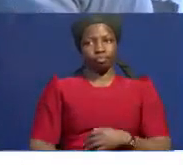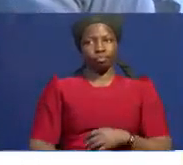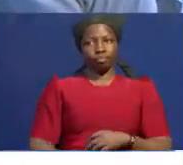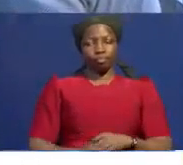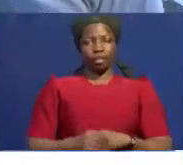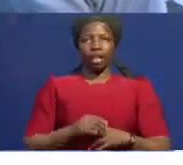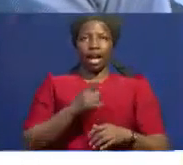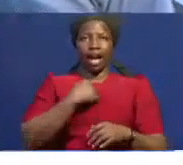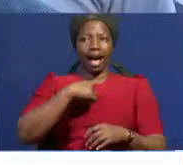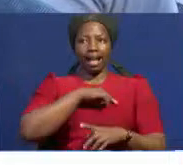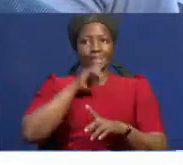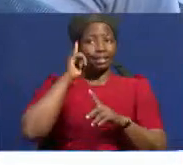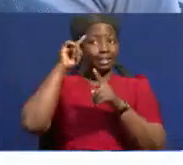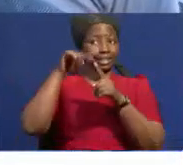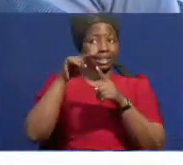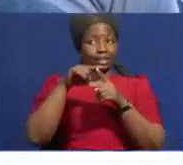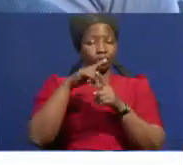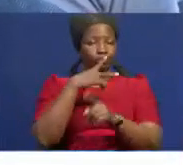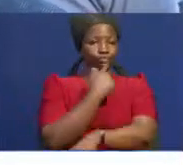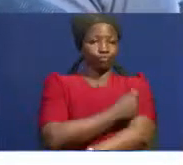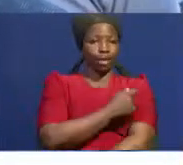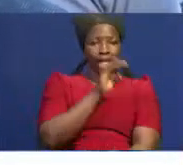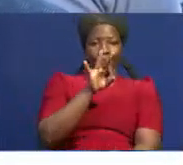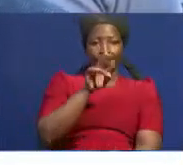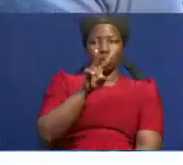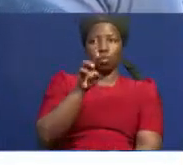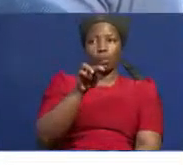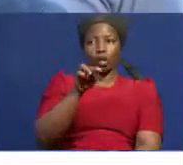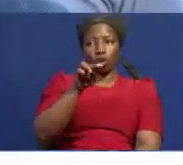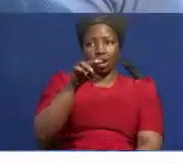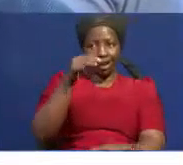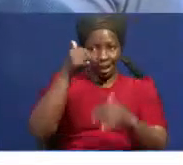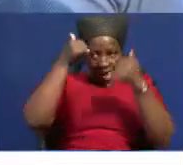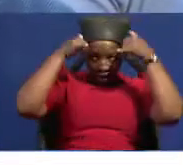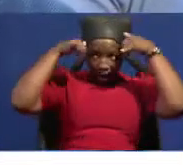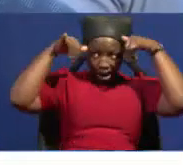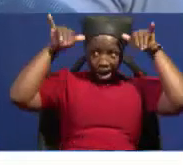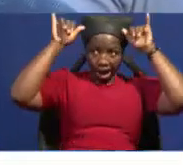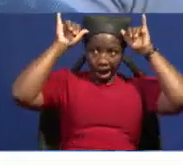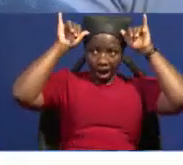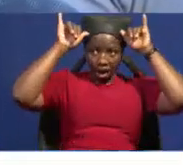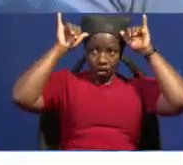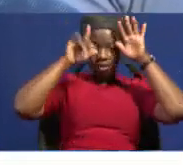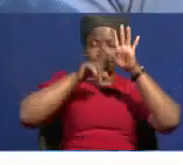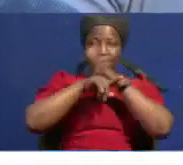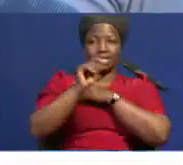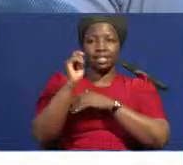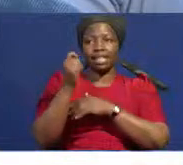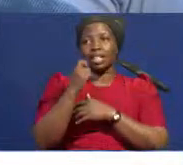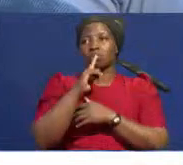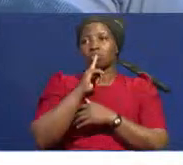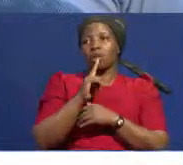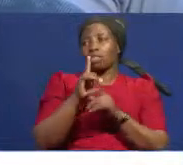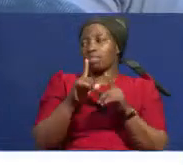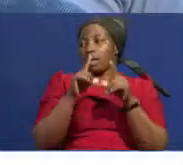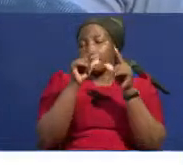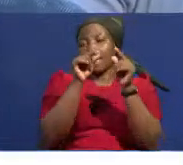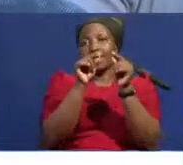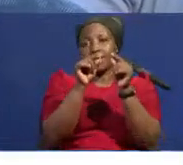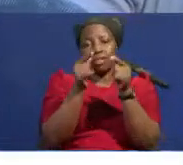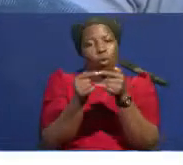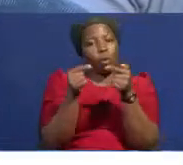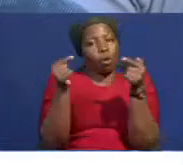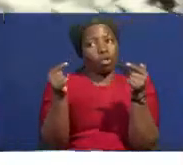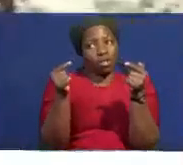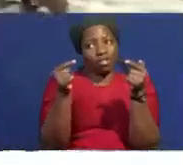We intend to vaccinate 22 million cows in Kenya. So we deny the statement.